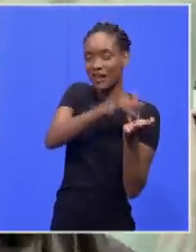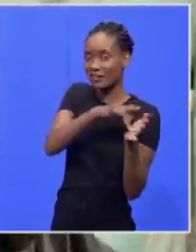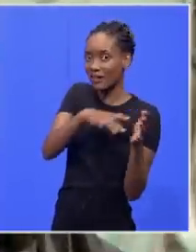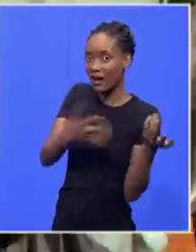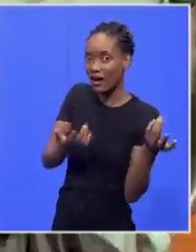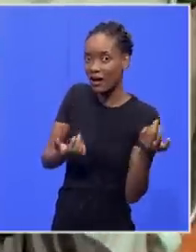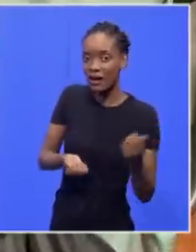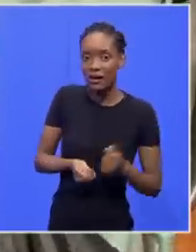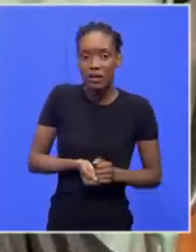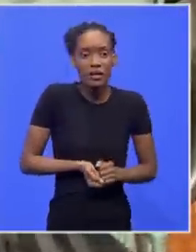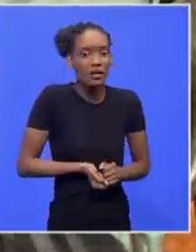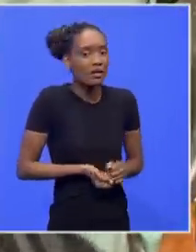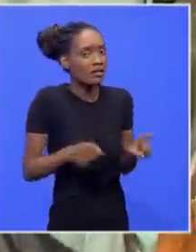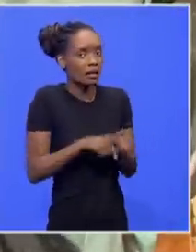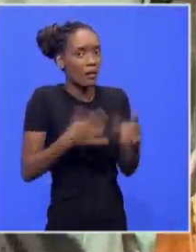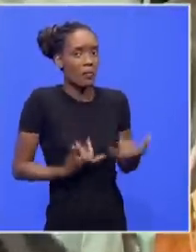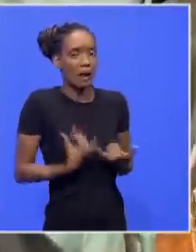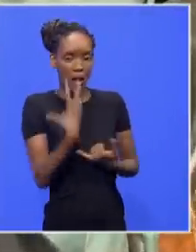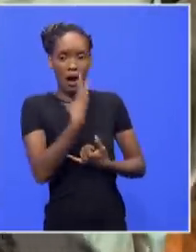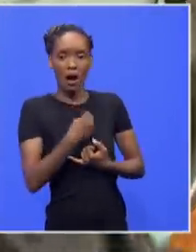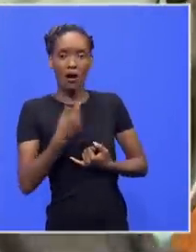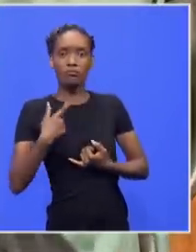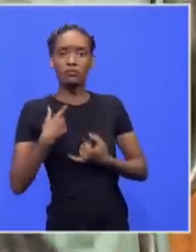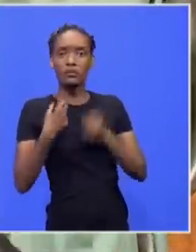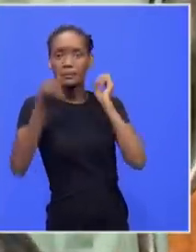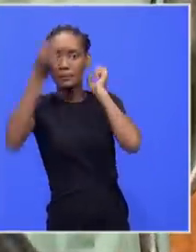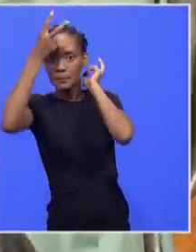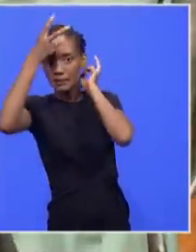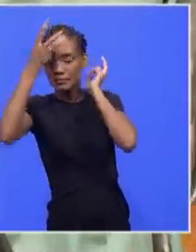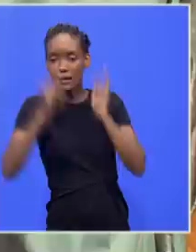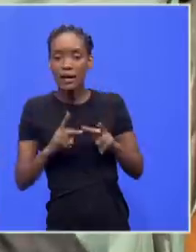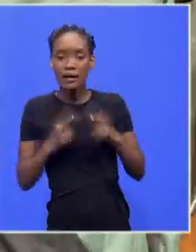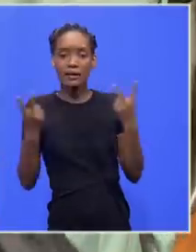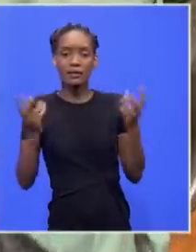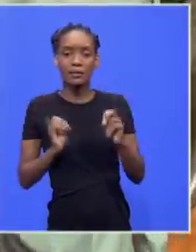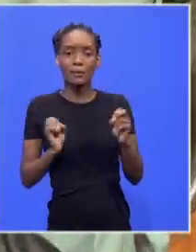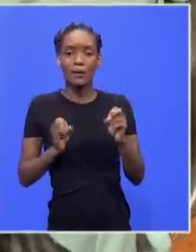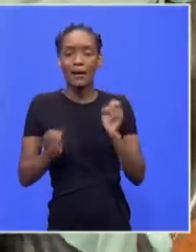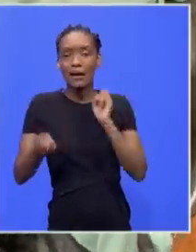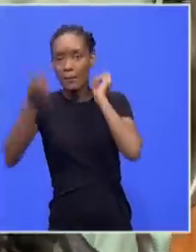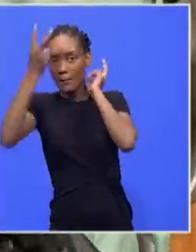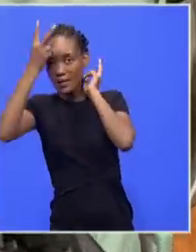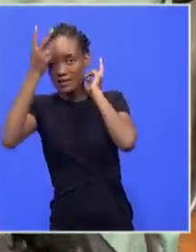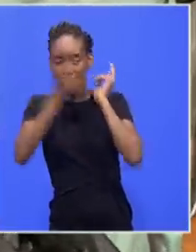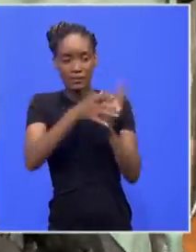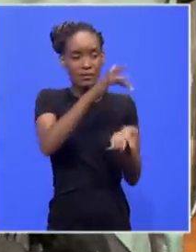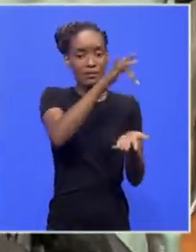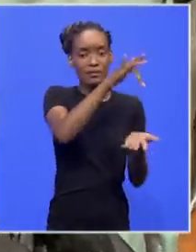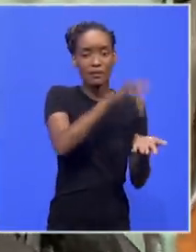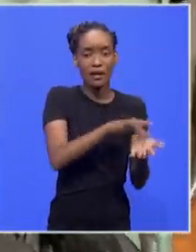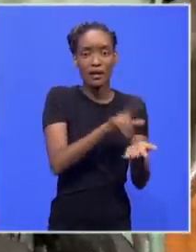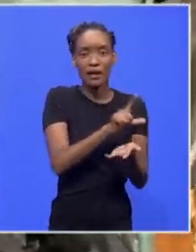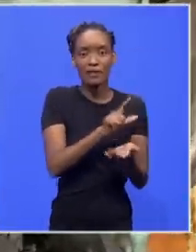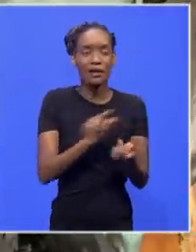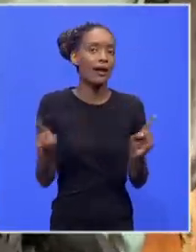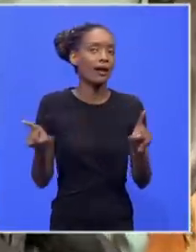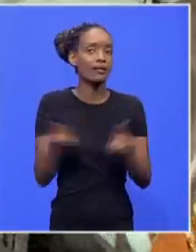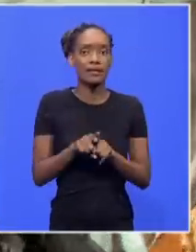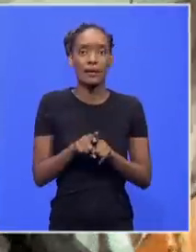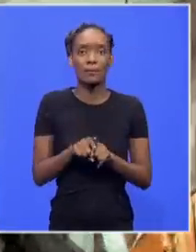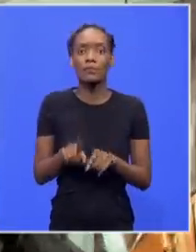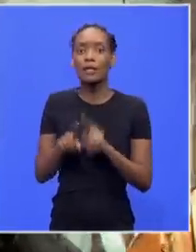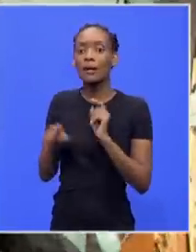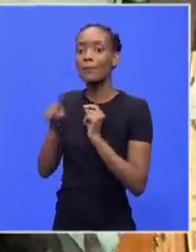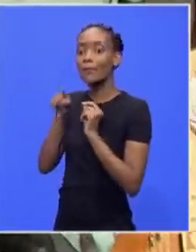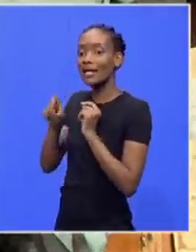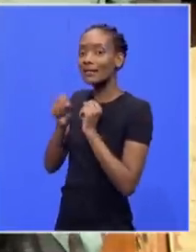to go to the prison. It's no difference for the prison and go to Lindela. It's the same thing. But when you go to prison, you'll be charged. You'll be